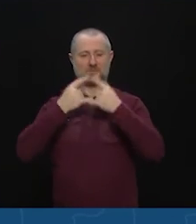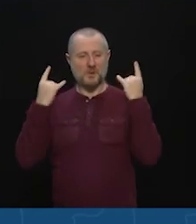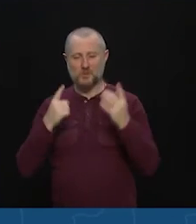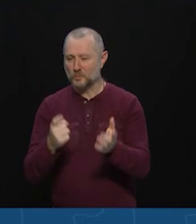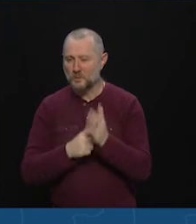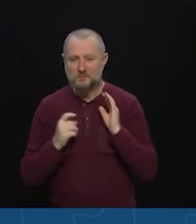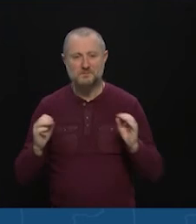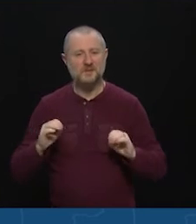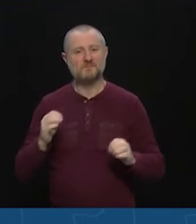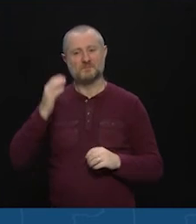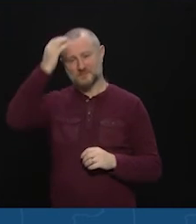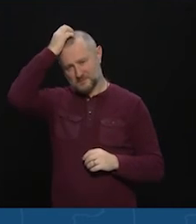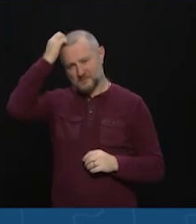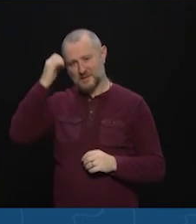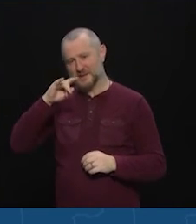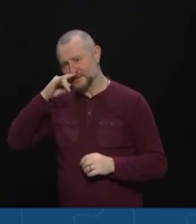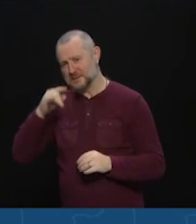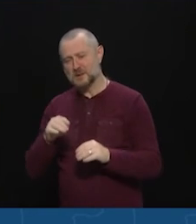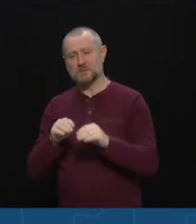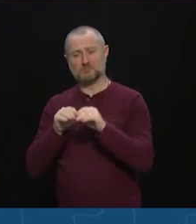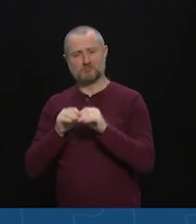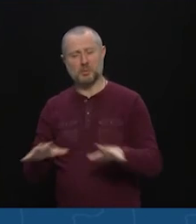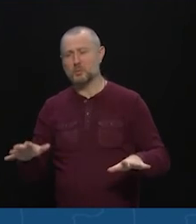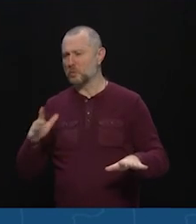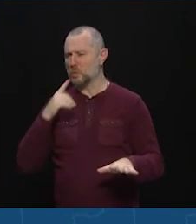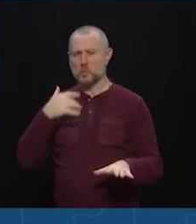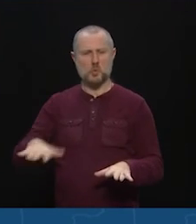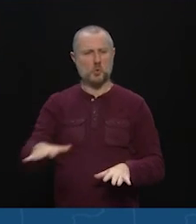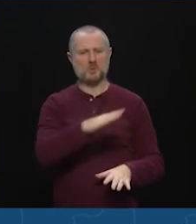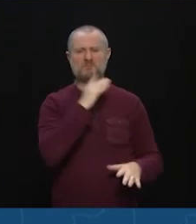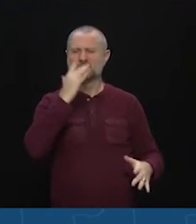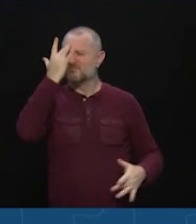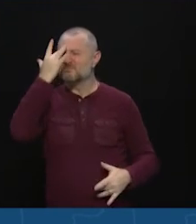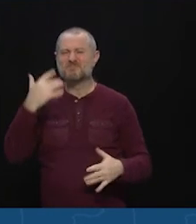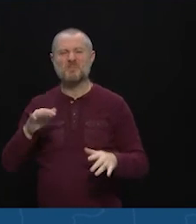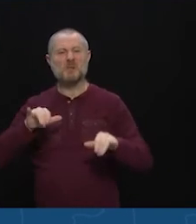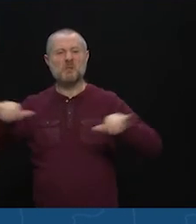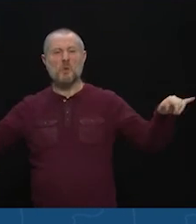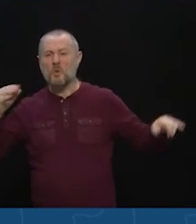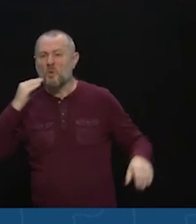were getting sick, they're going home, and their educations have been disrupted. I didn't